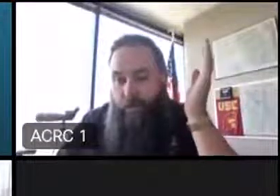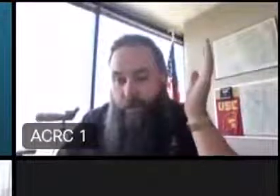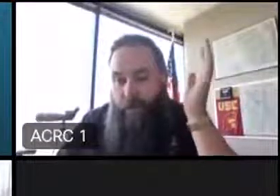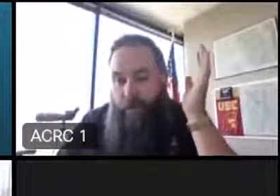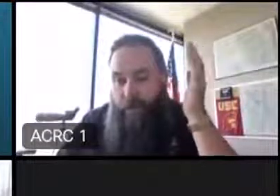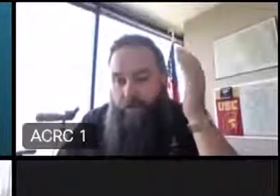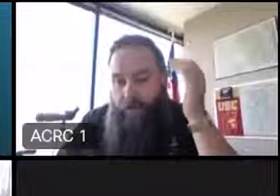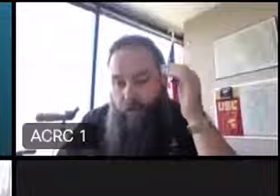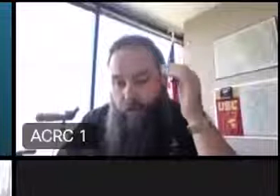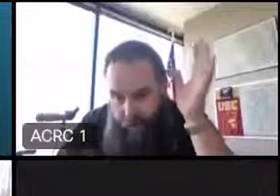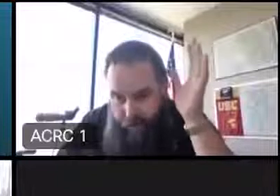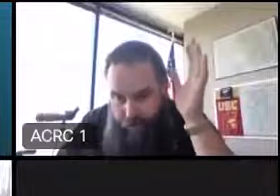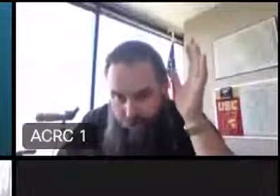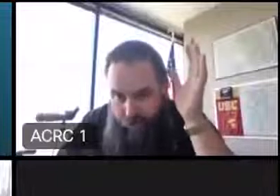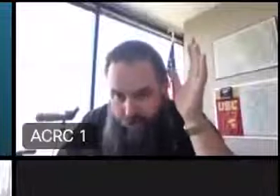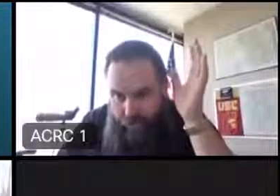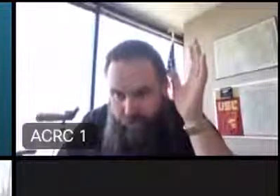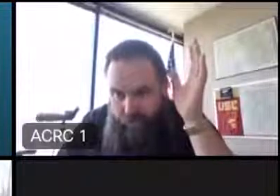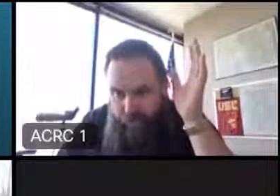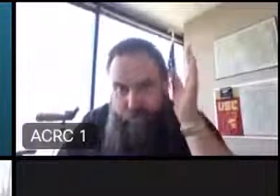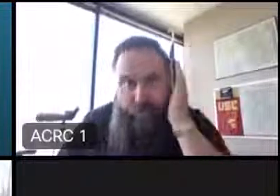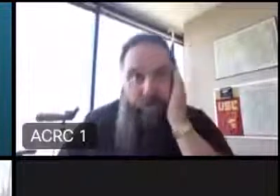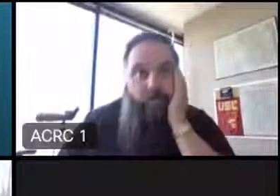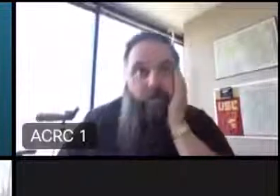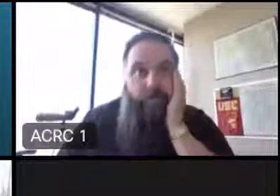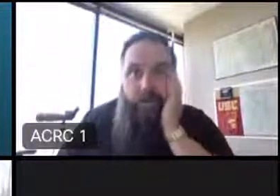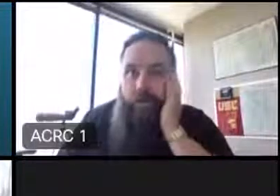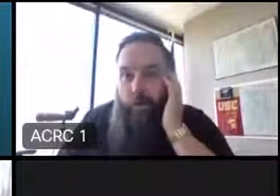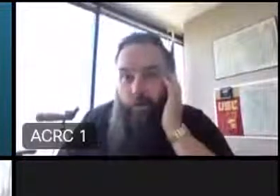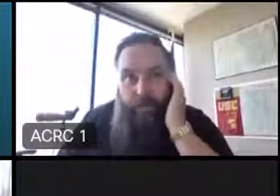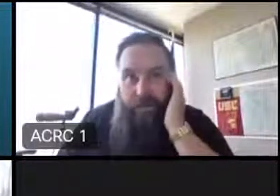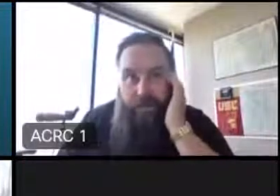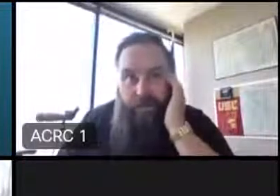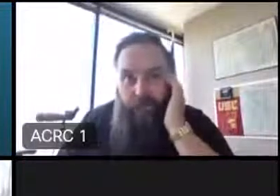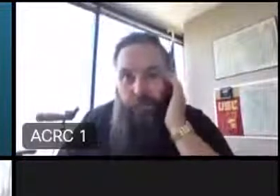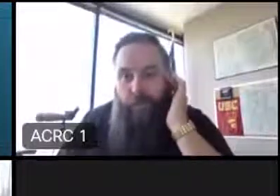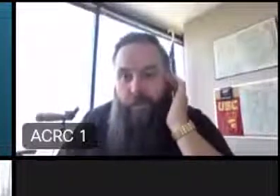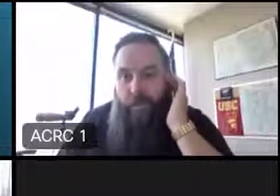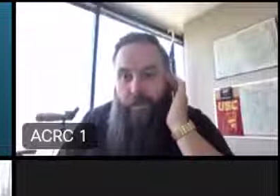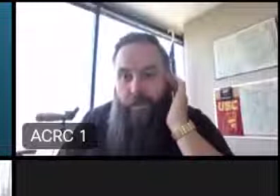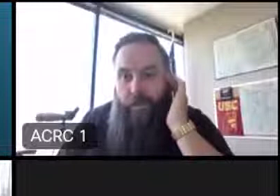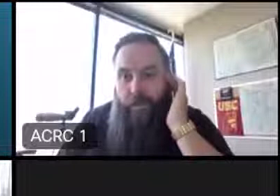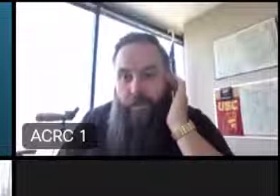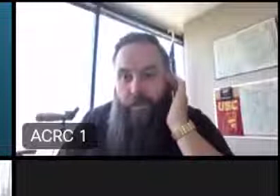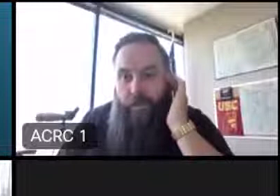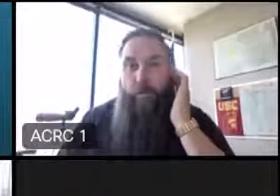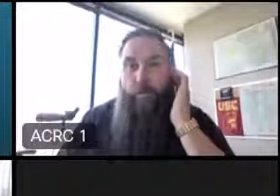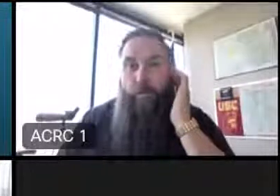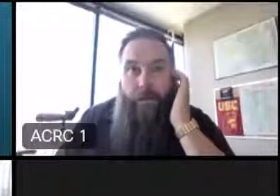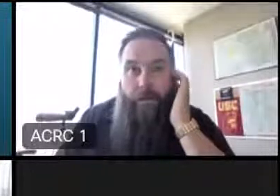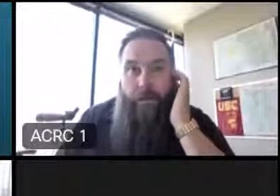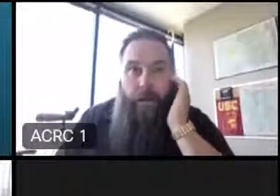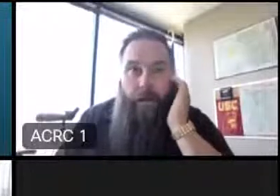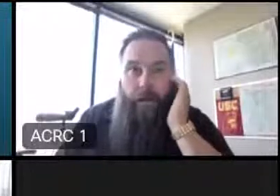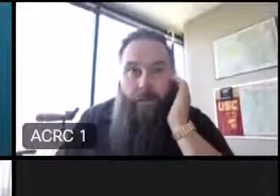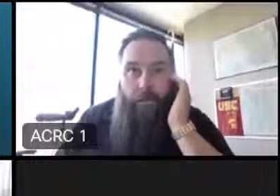cooling weather and the rain that is forecasted for the next few days, probably no other changes forthcoming in at least over the